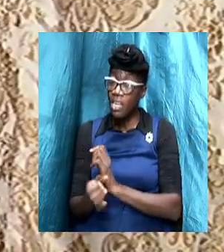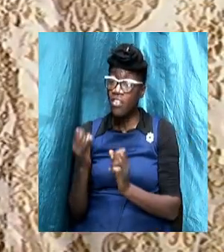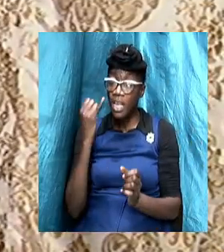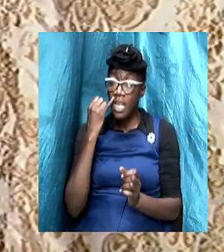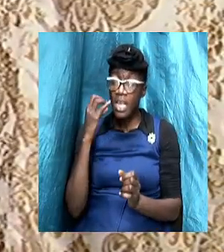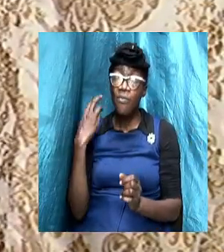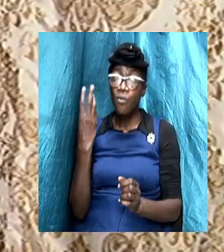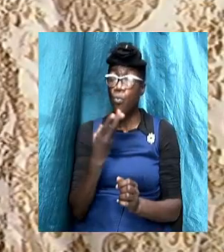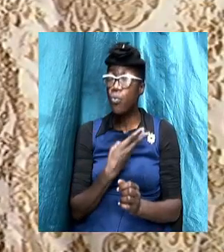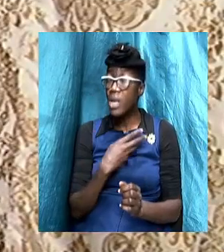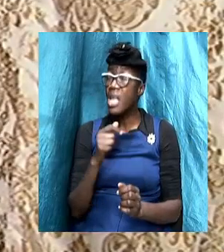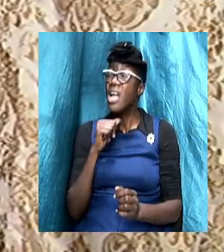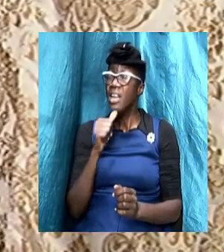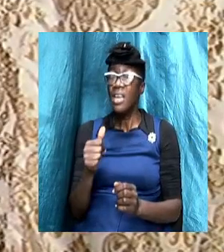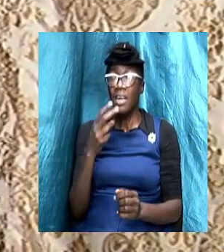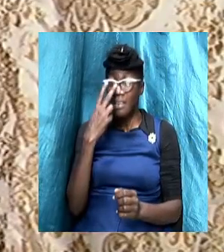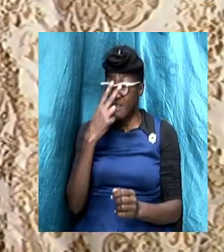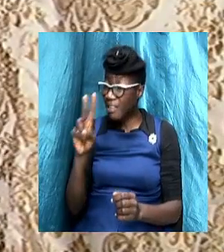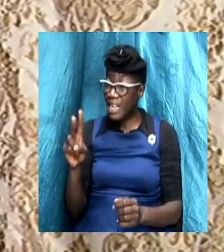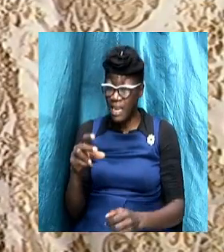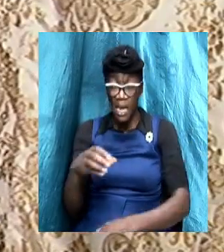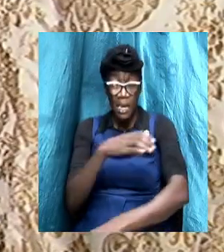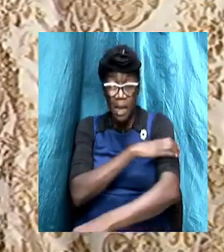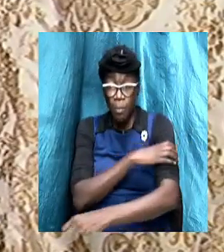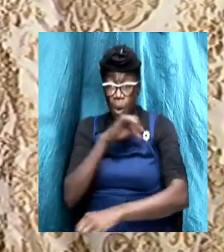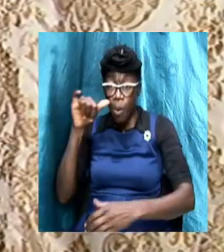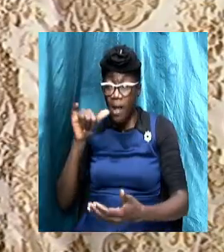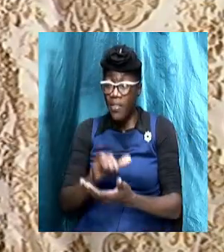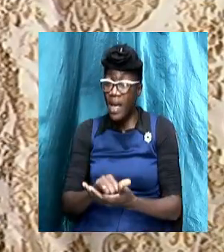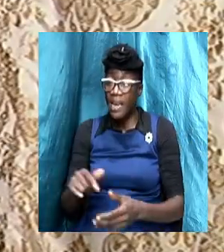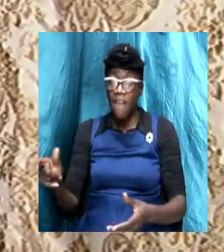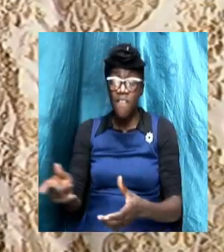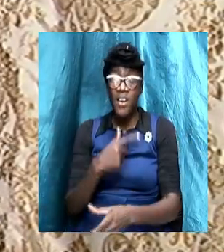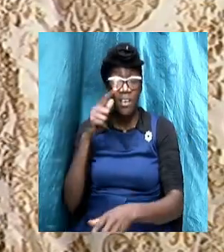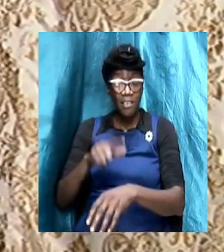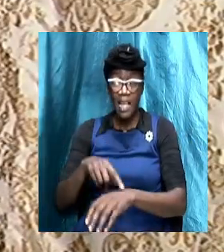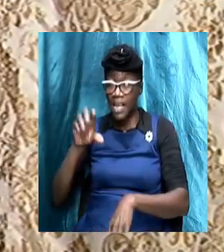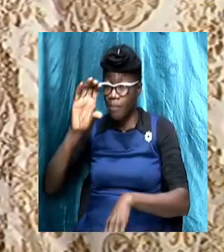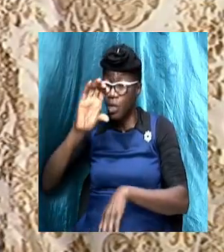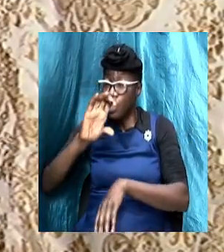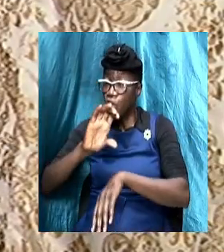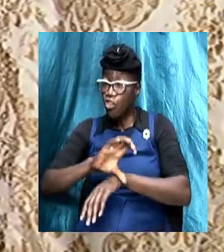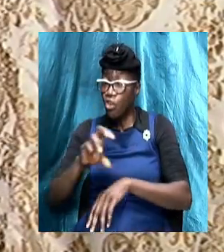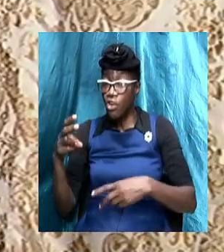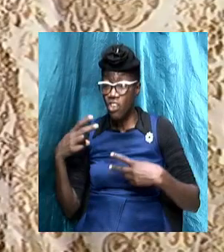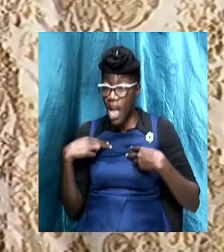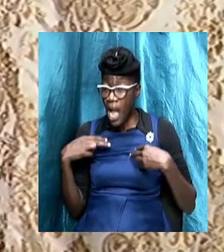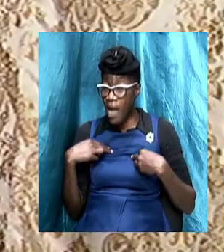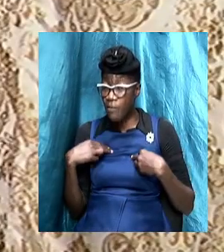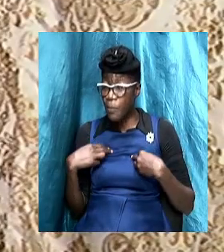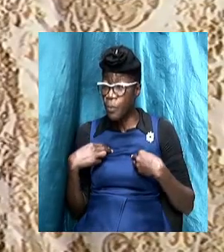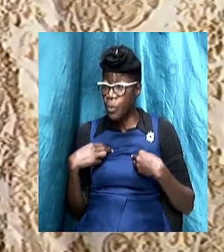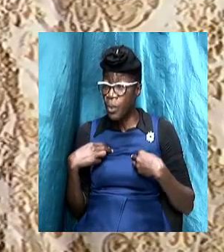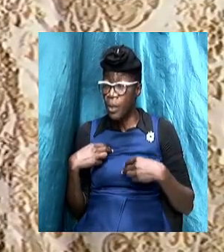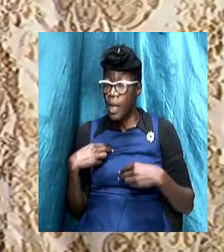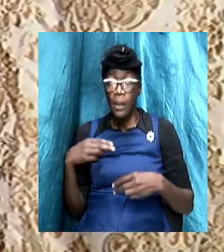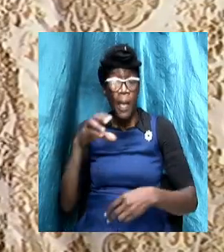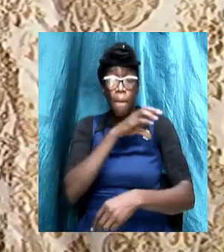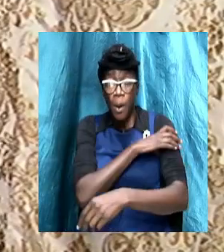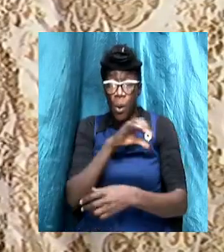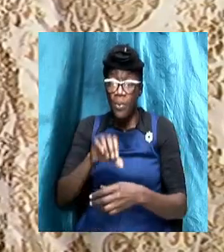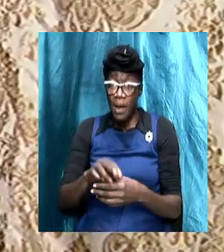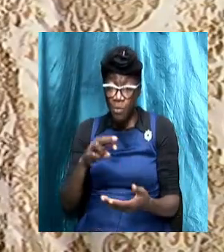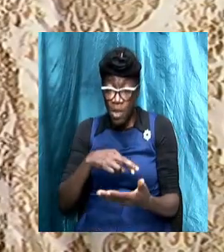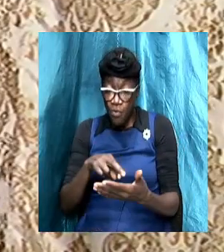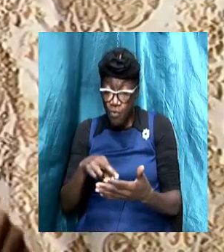not seeing the power that the first century church had, if we are not seeing the power that we read about in the book of Acts, it means